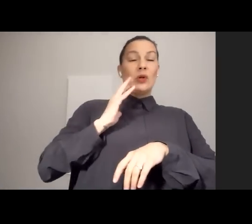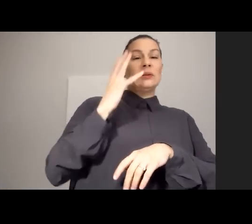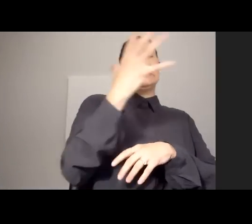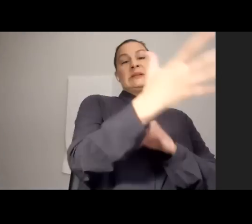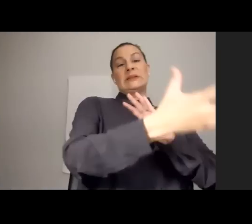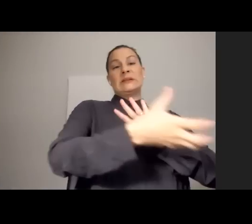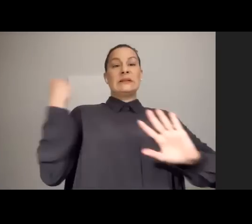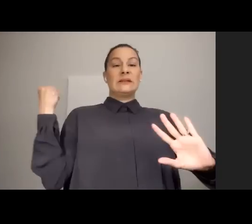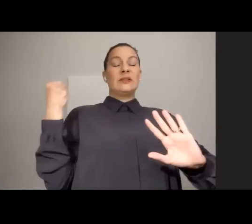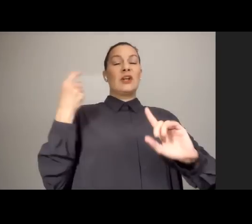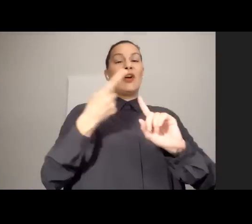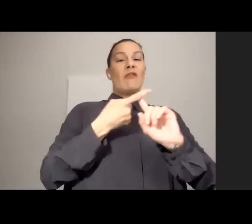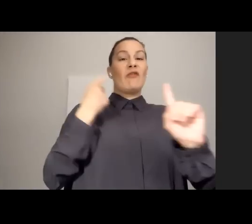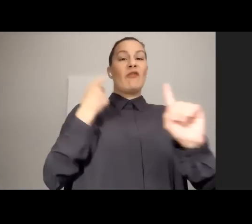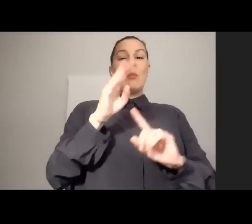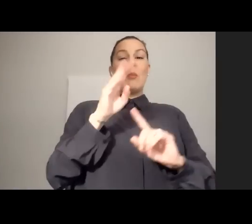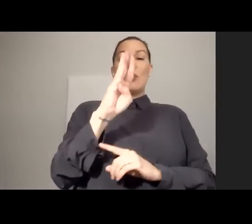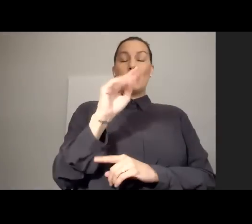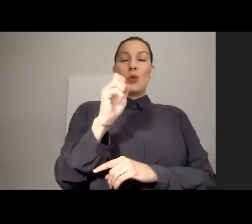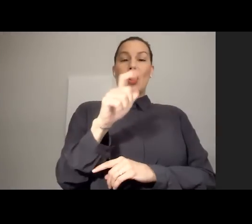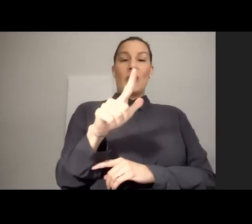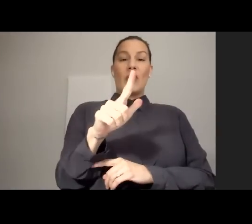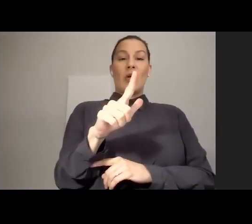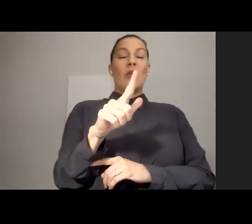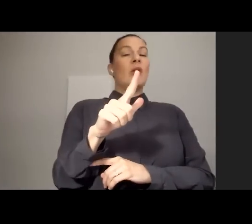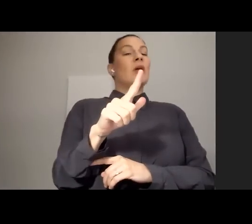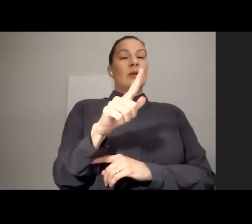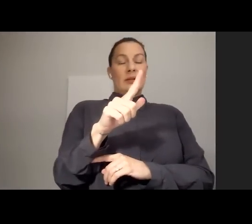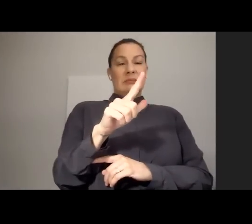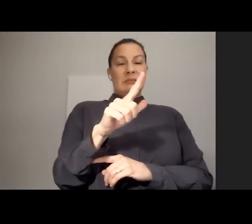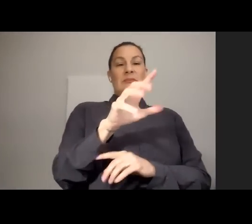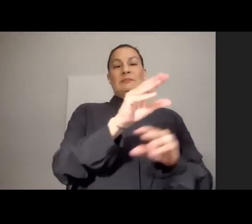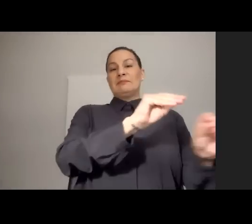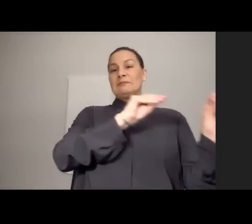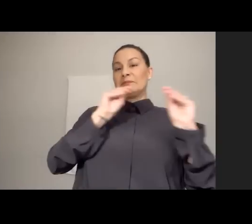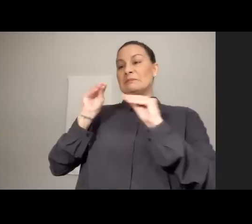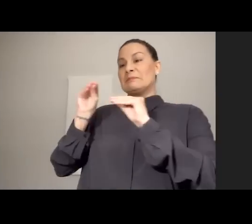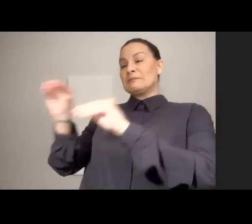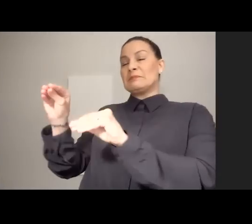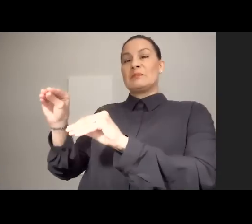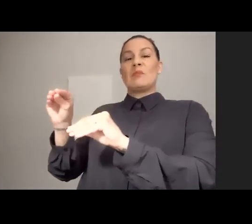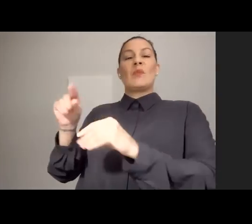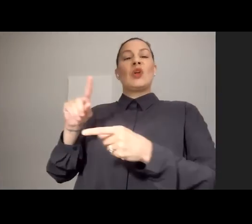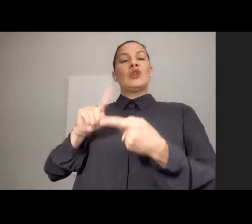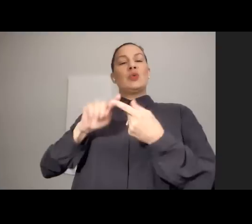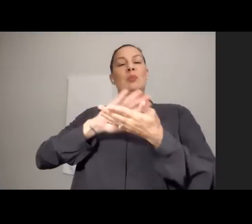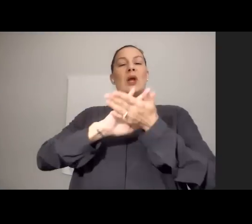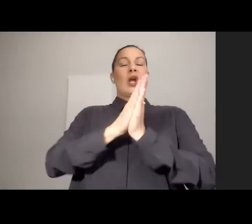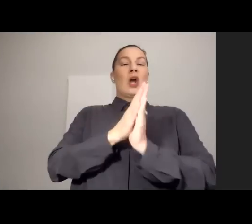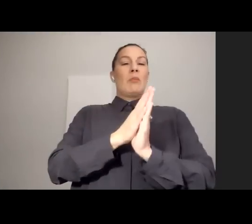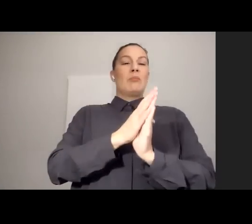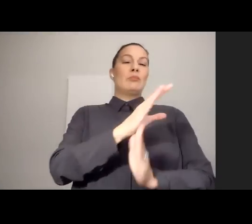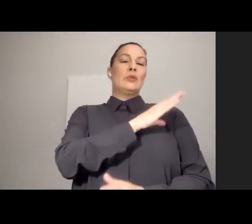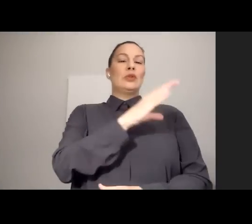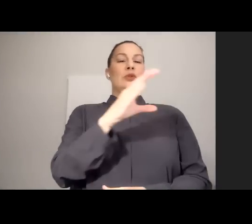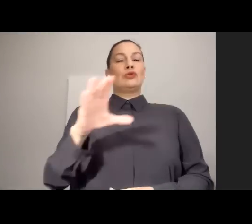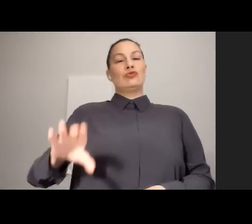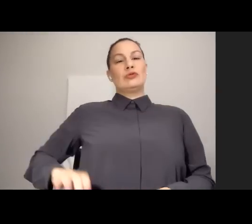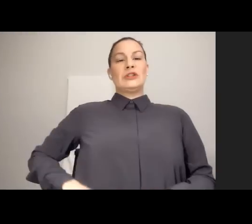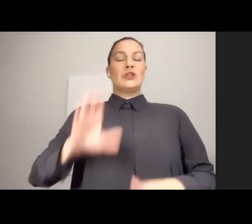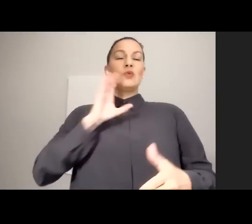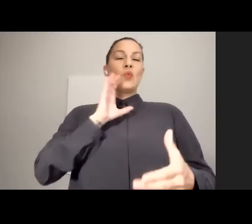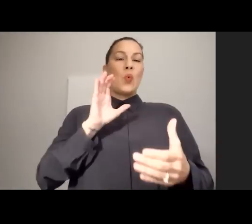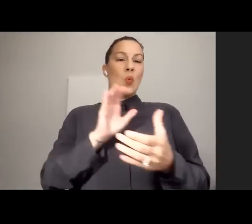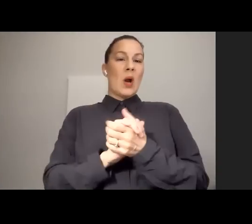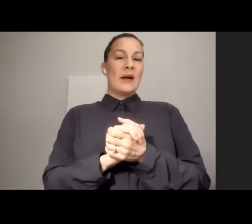reform homes to be turned into good Christian wives spat on the floors and furniture. They screamed and